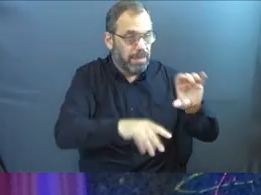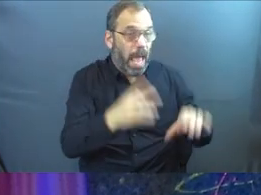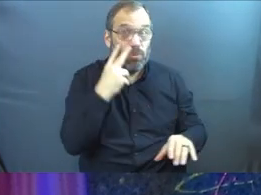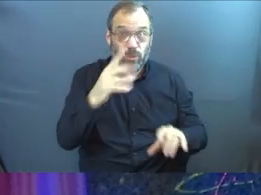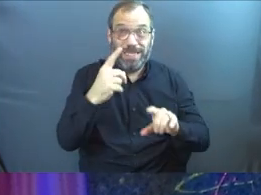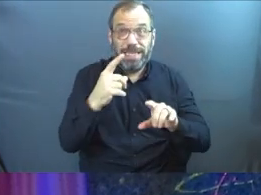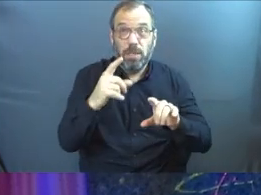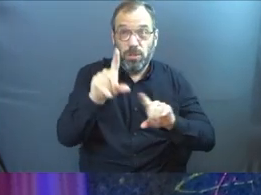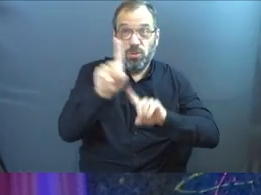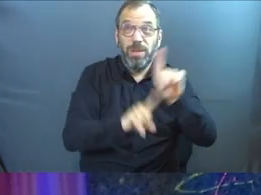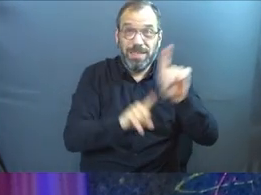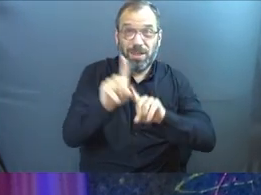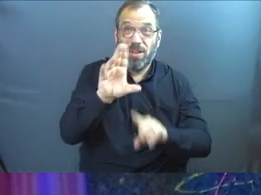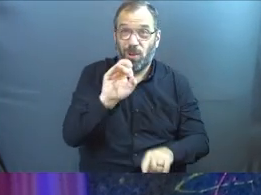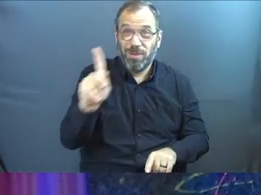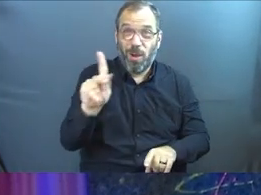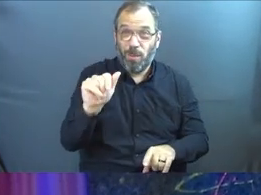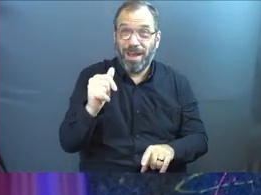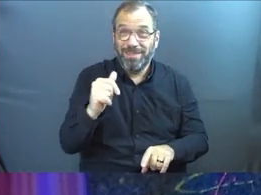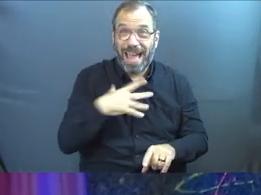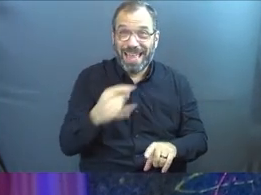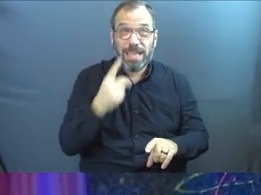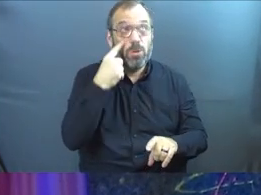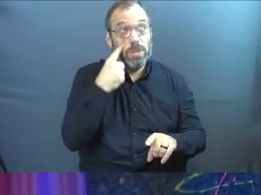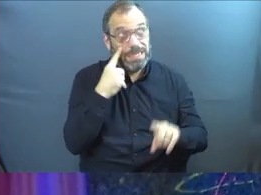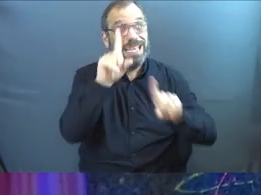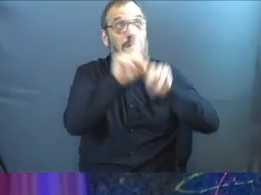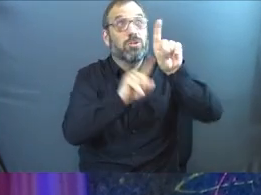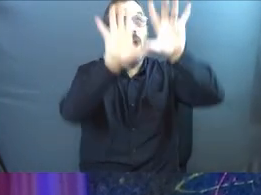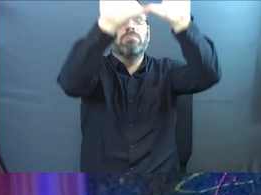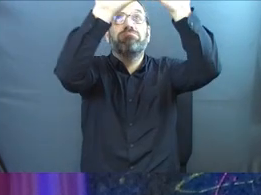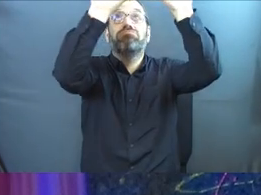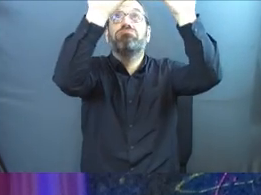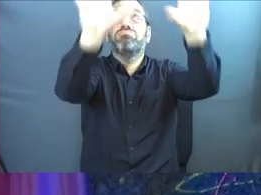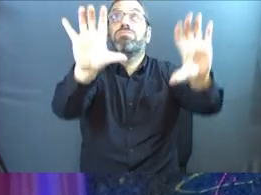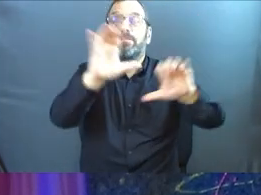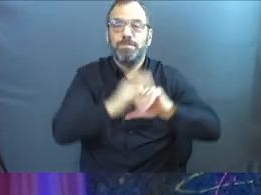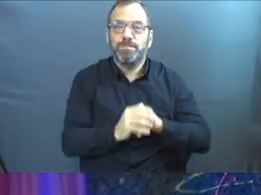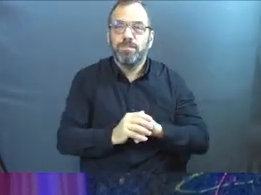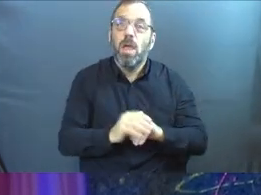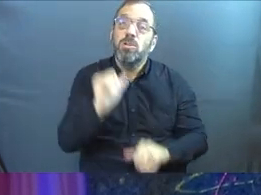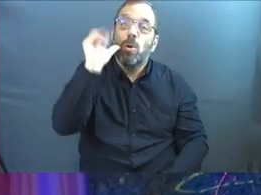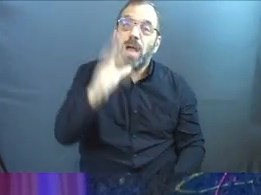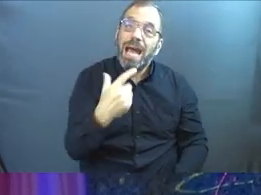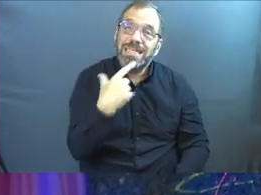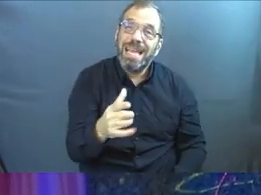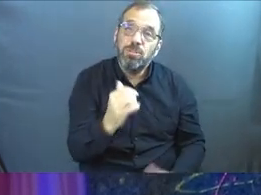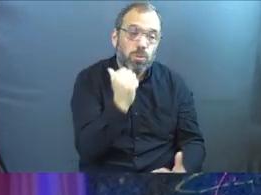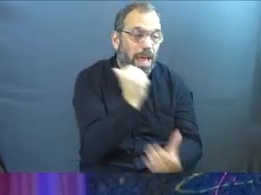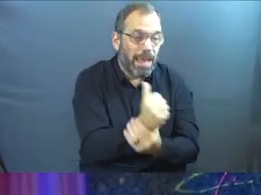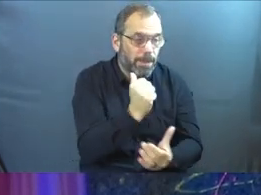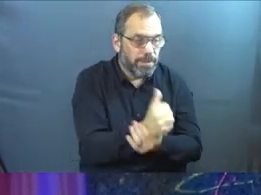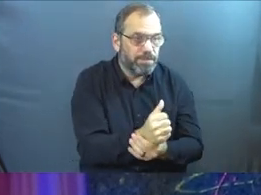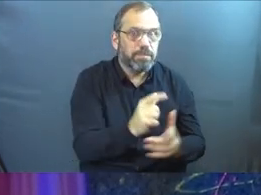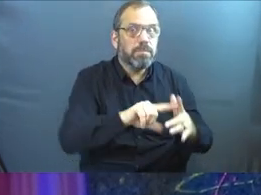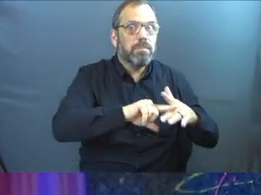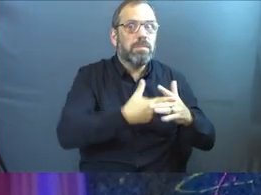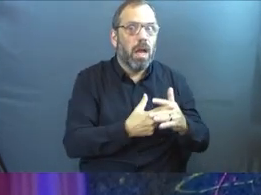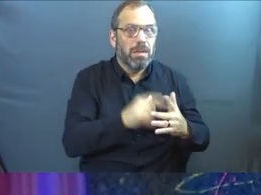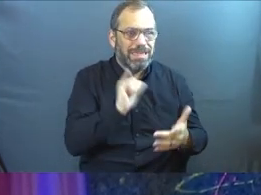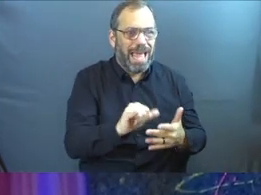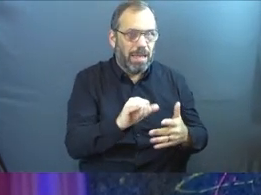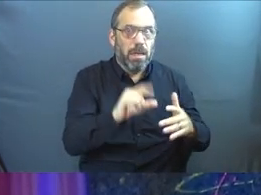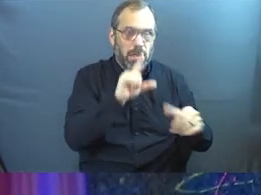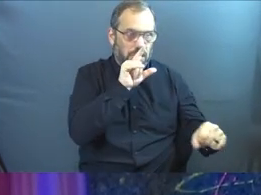see stars in Oklahoma. It's one of the things I like about Oklahoma. So God says that to Abraham and then begins, because